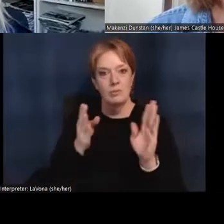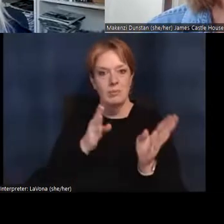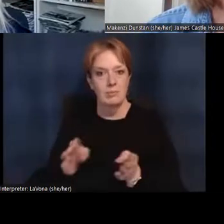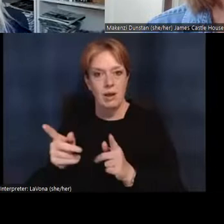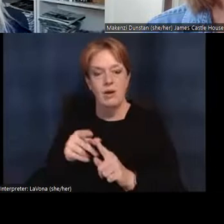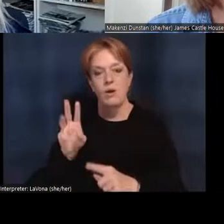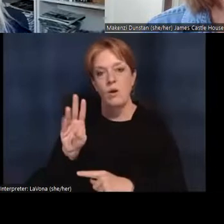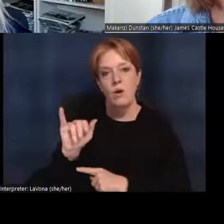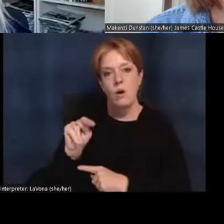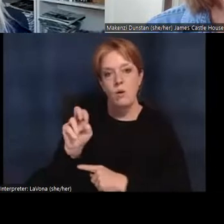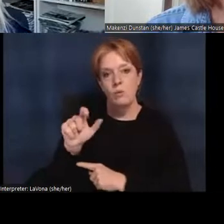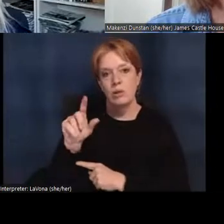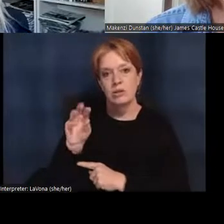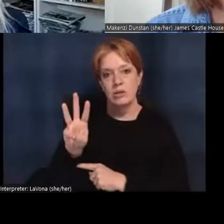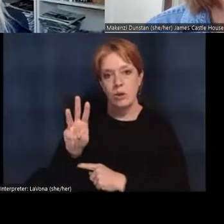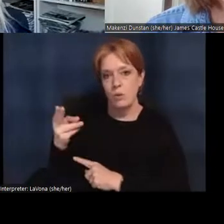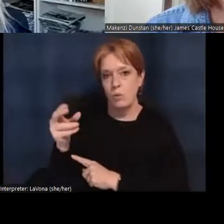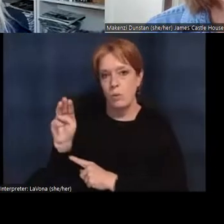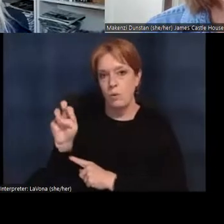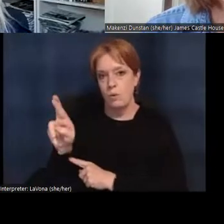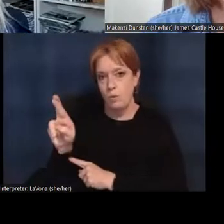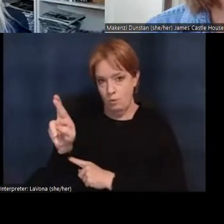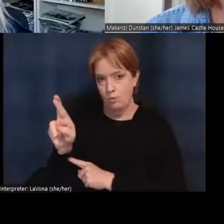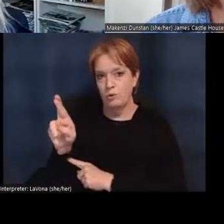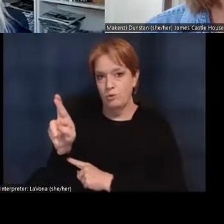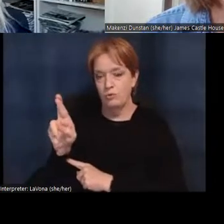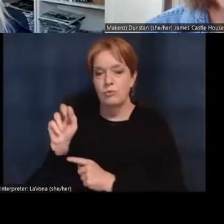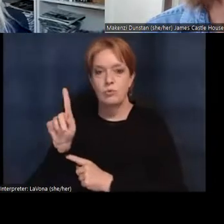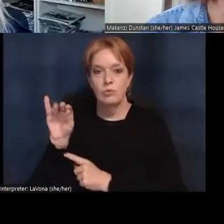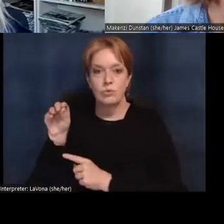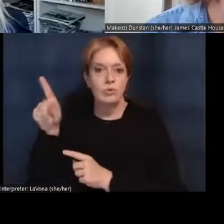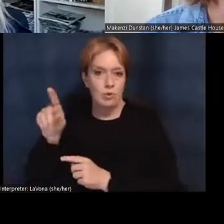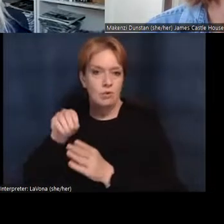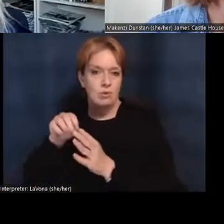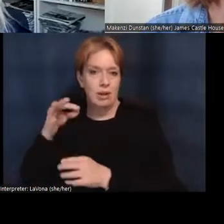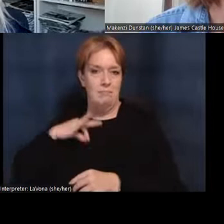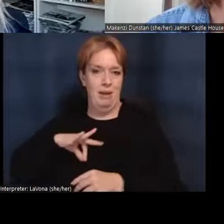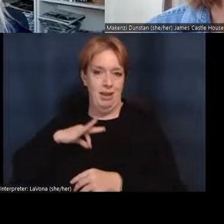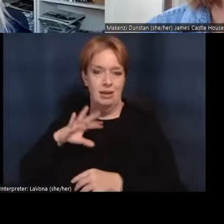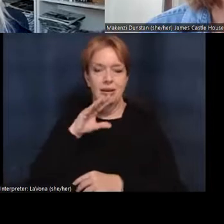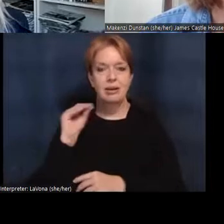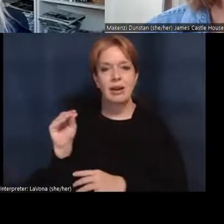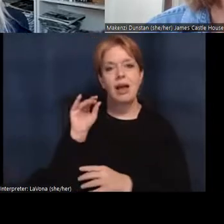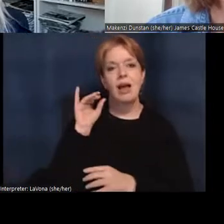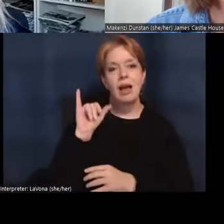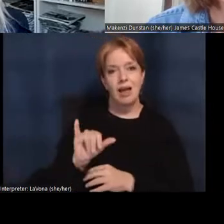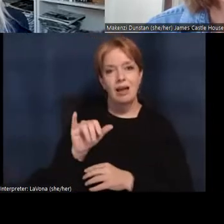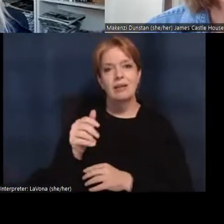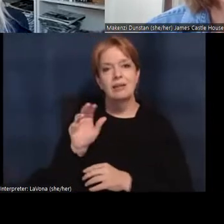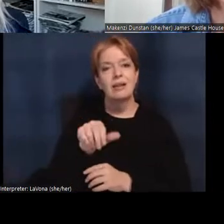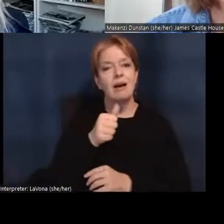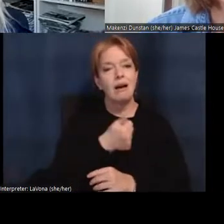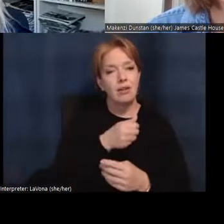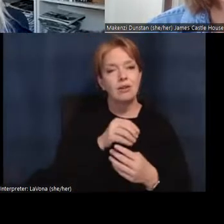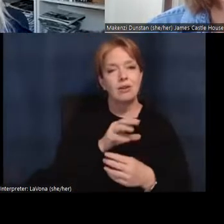Homer Studio in Maine and the Wharton Escherich in Malvern, Pennsylvania. And you can find links to